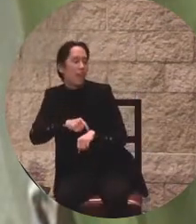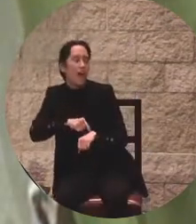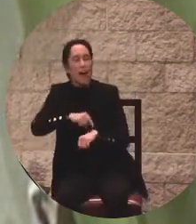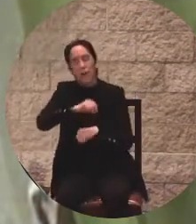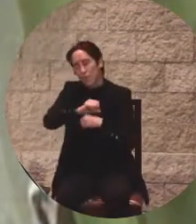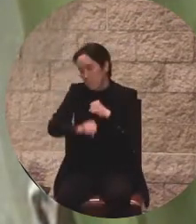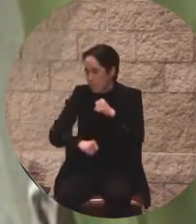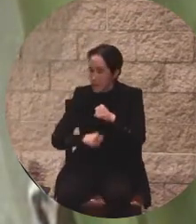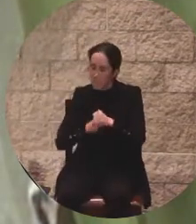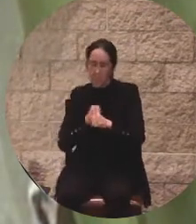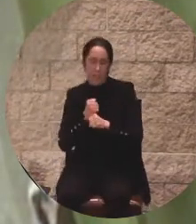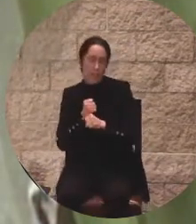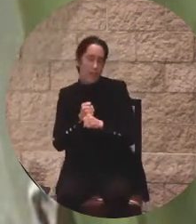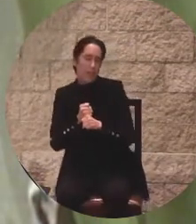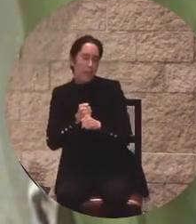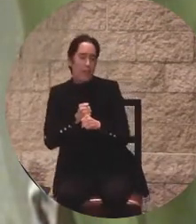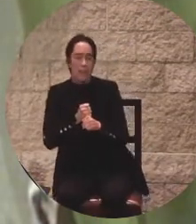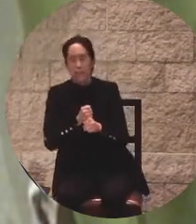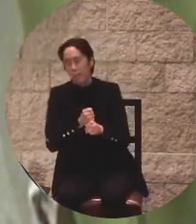favorite time of